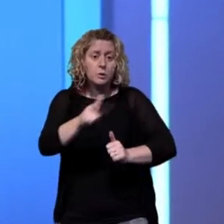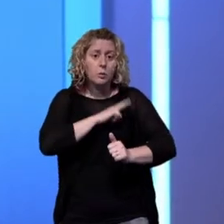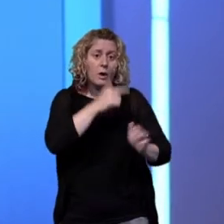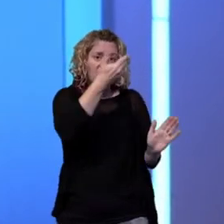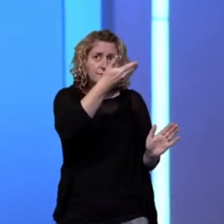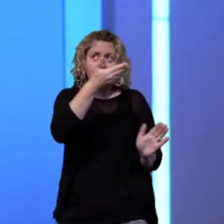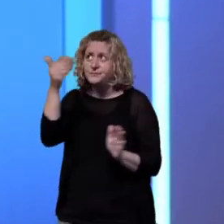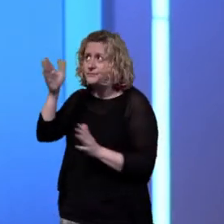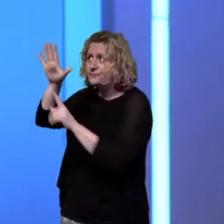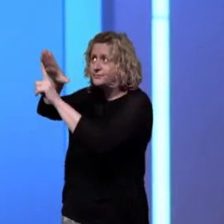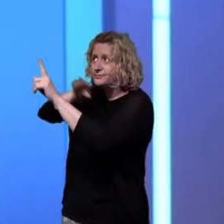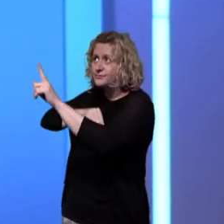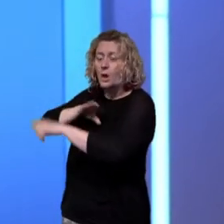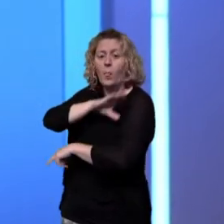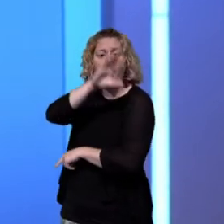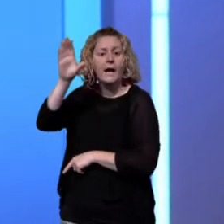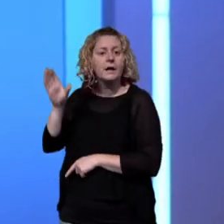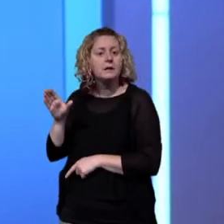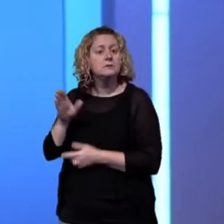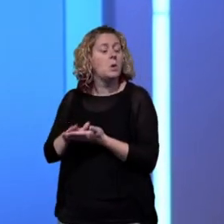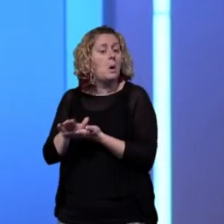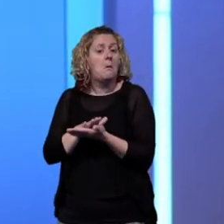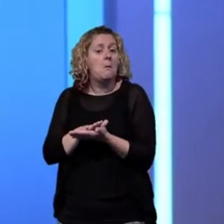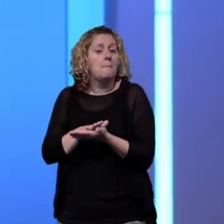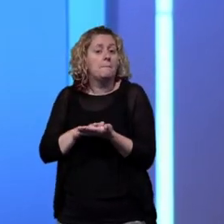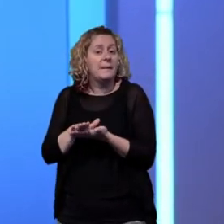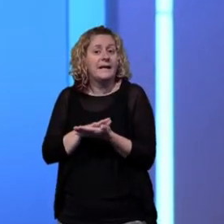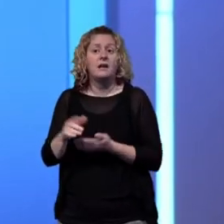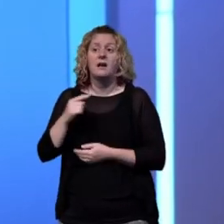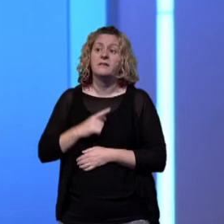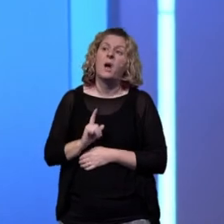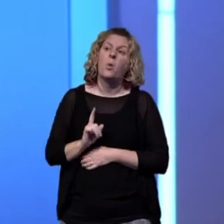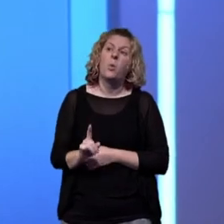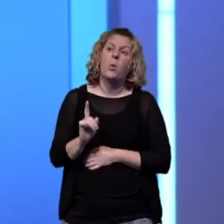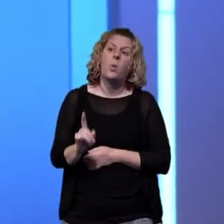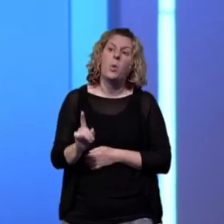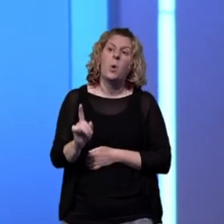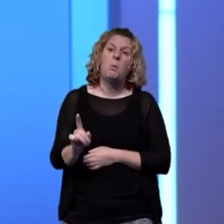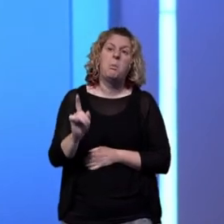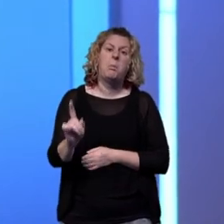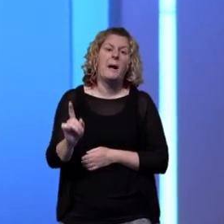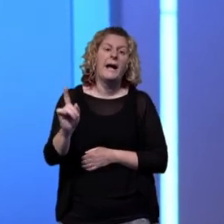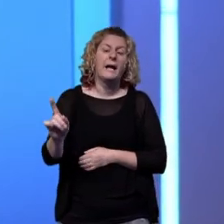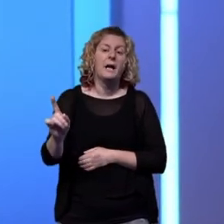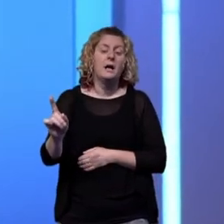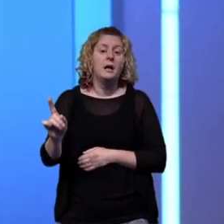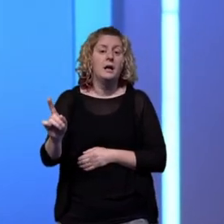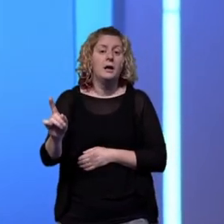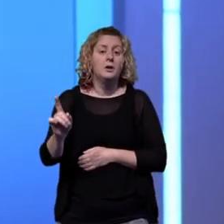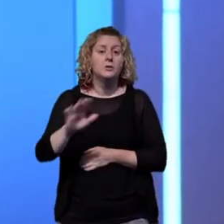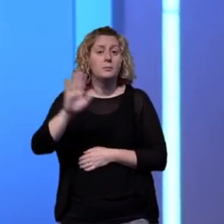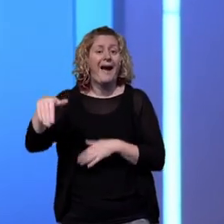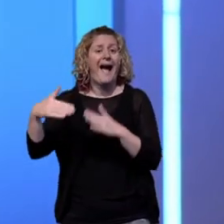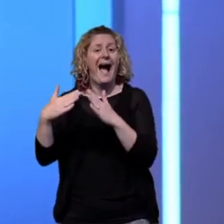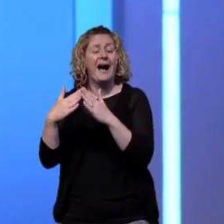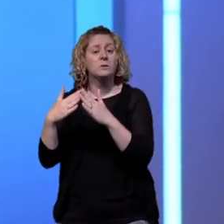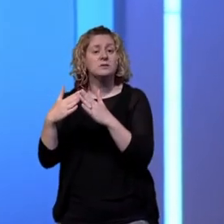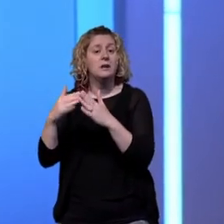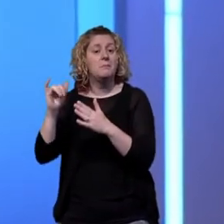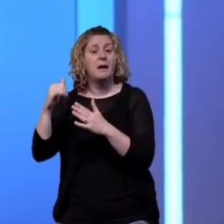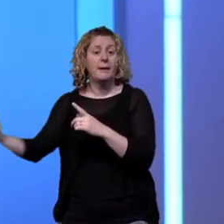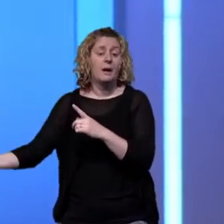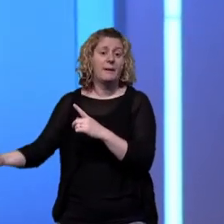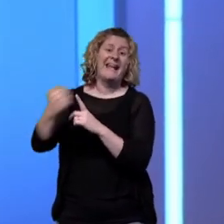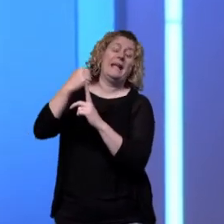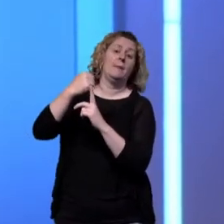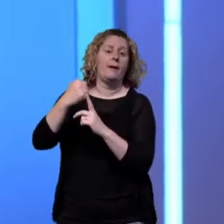back to where I'm staying to take my boys out at lunchtime, I get hit by a car and lose both my legs. Well, I'll get new legs in the